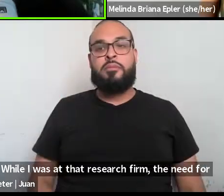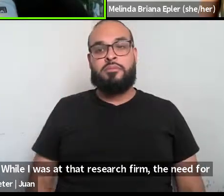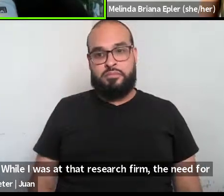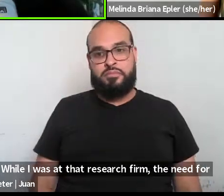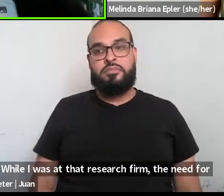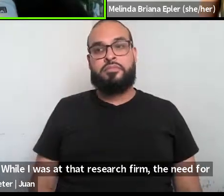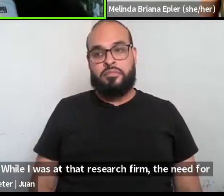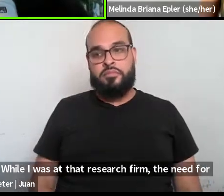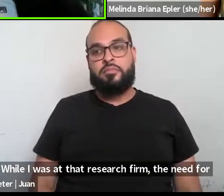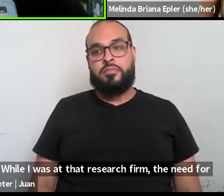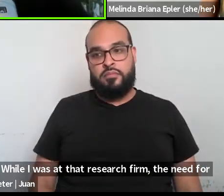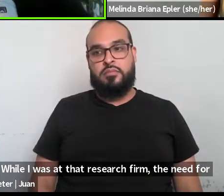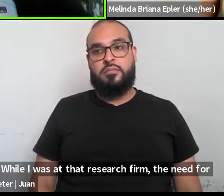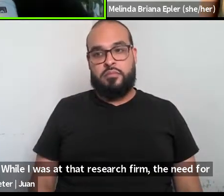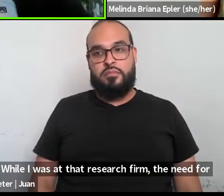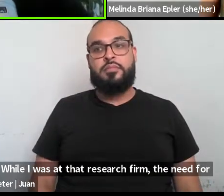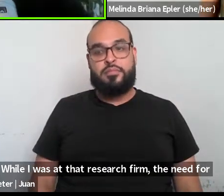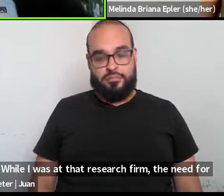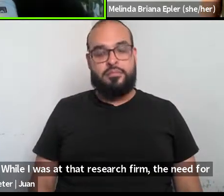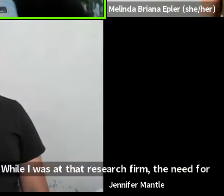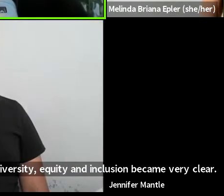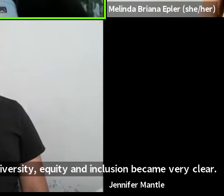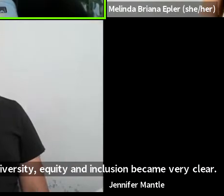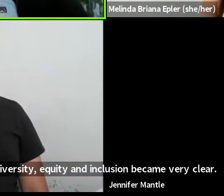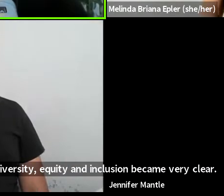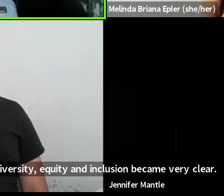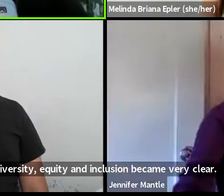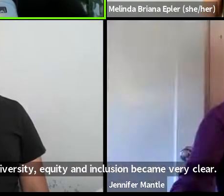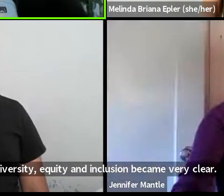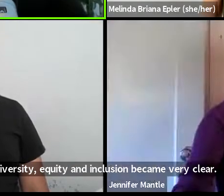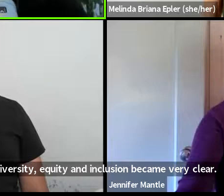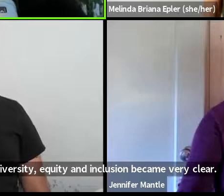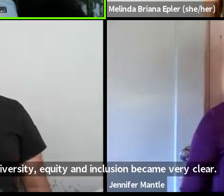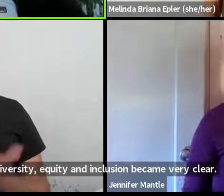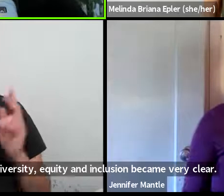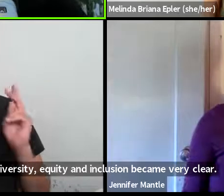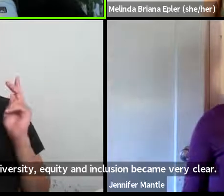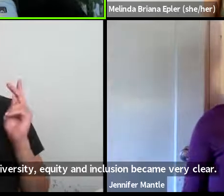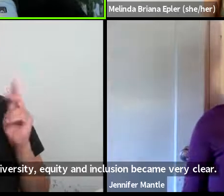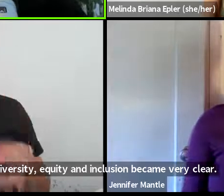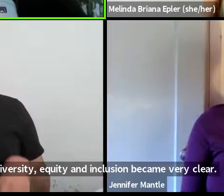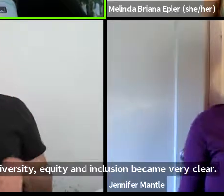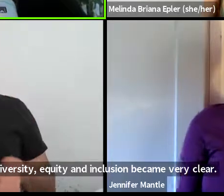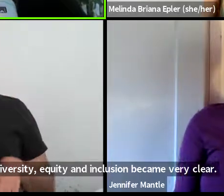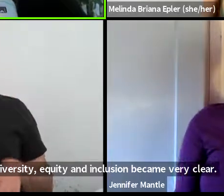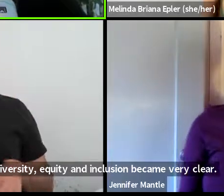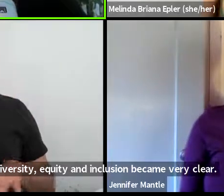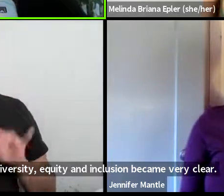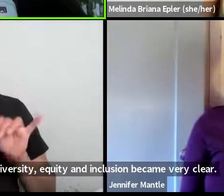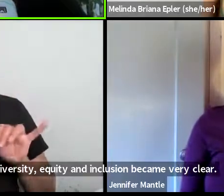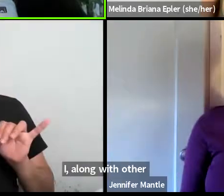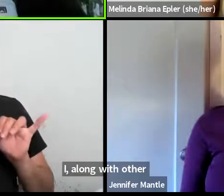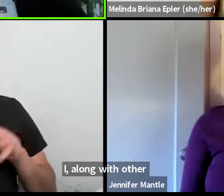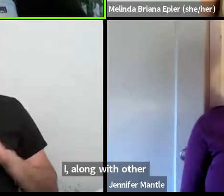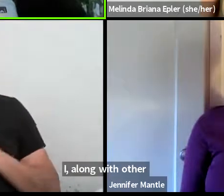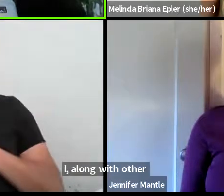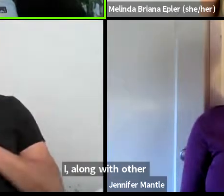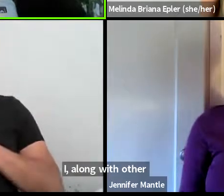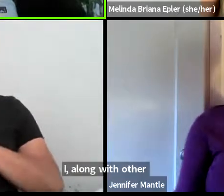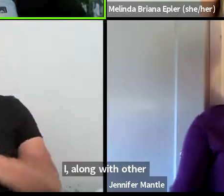And I, along with other colleagues, really took a grassroots